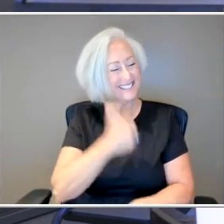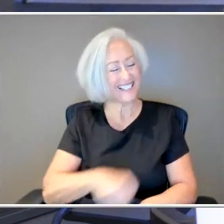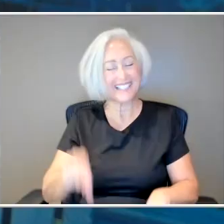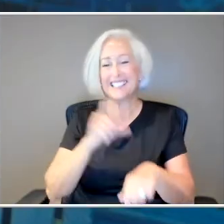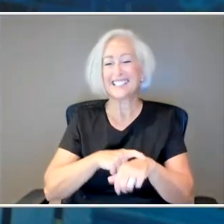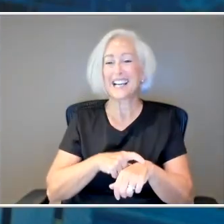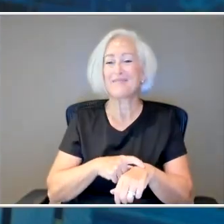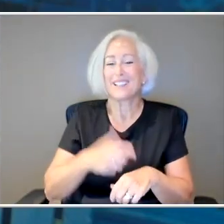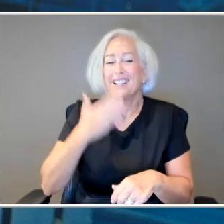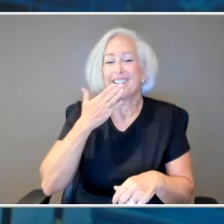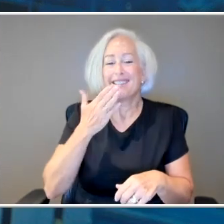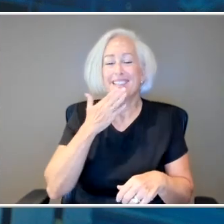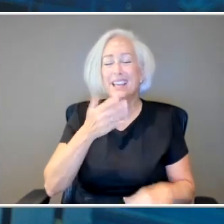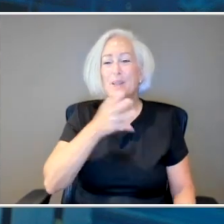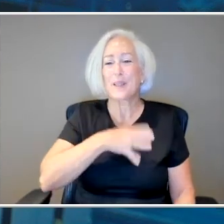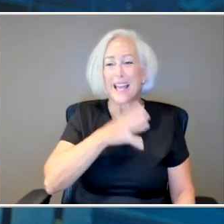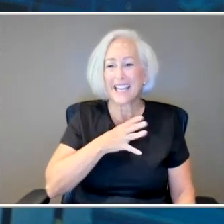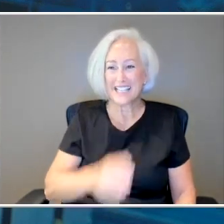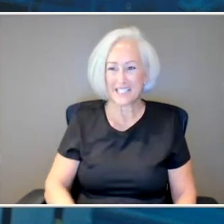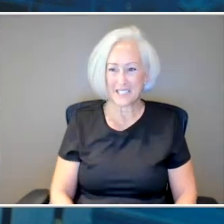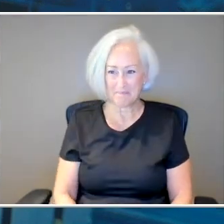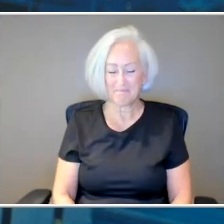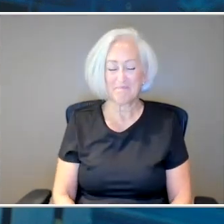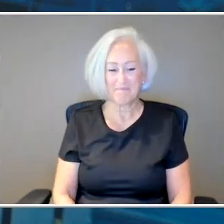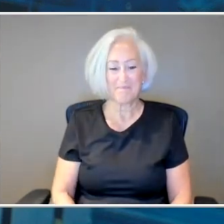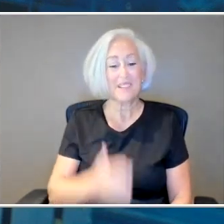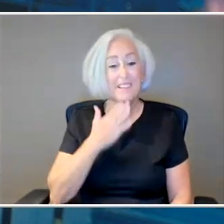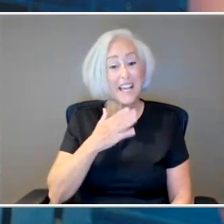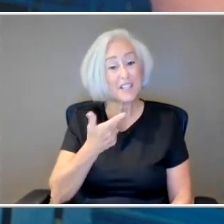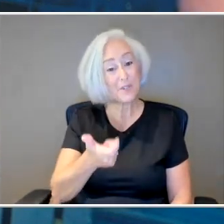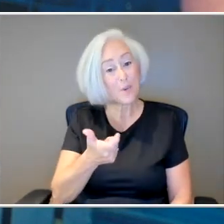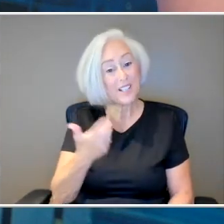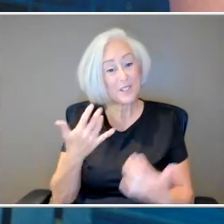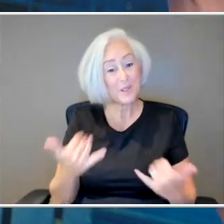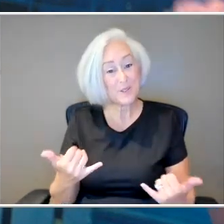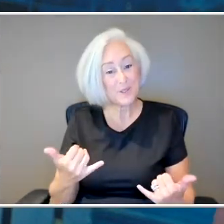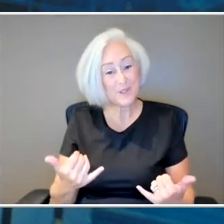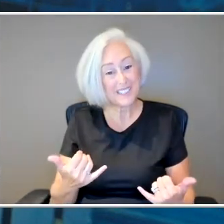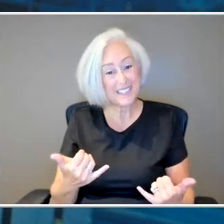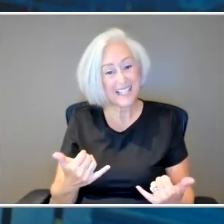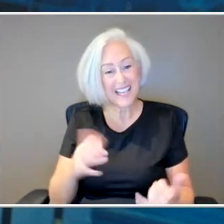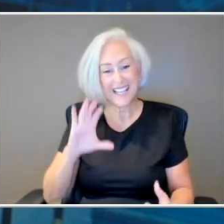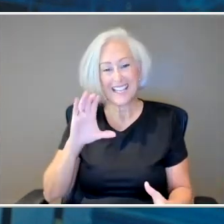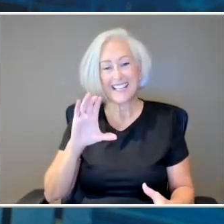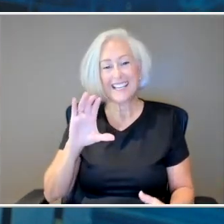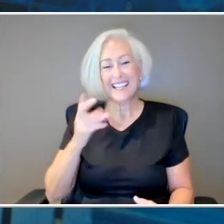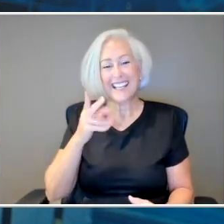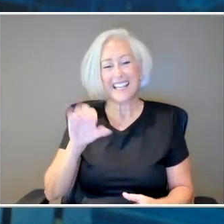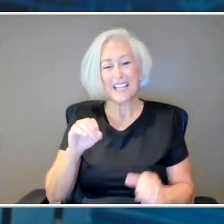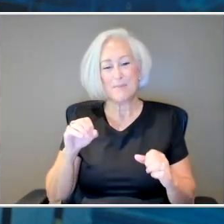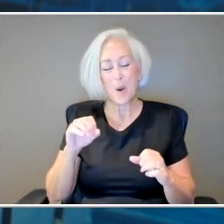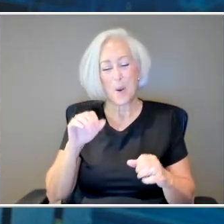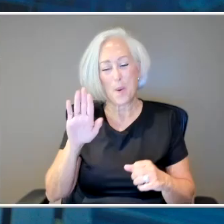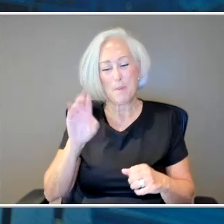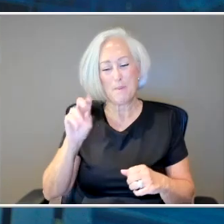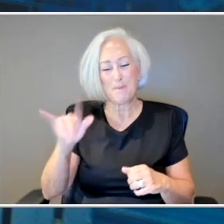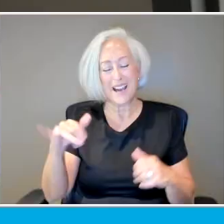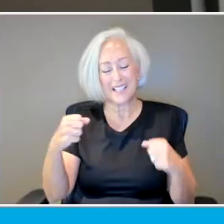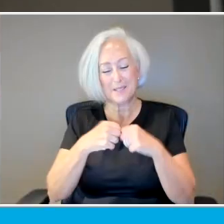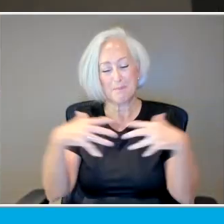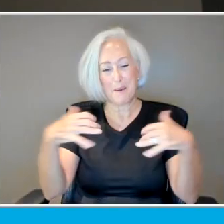much, ladies. All right. Thanks to our viewers as well for being with us today. Chemo Buddies, little fist bump over there. I love it. All right. We'll see you back here